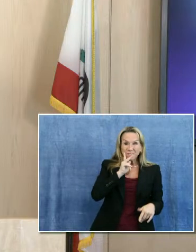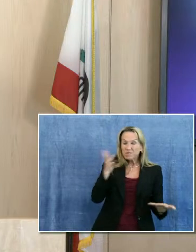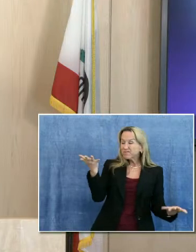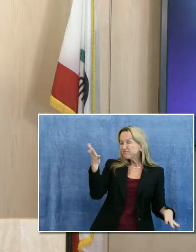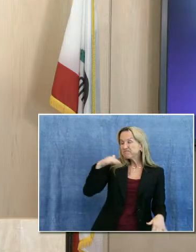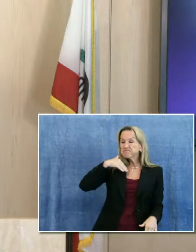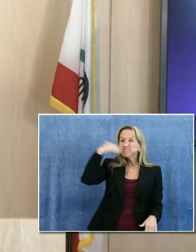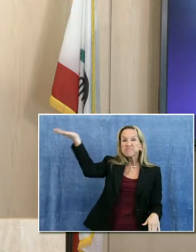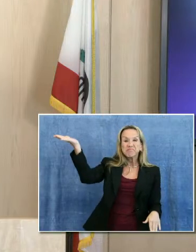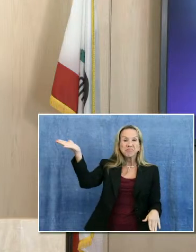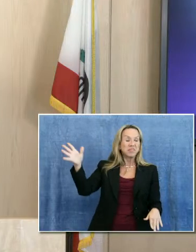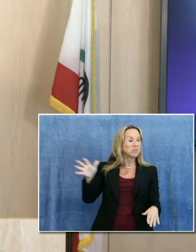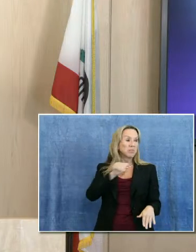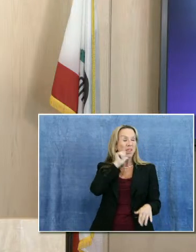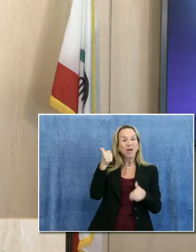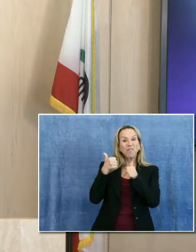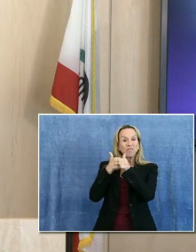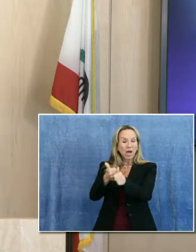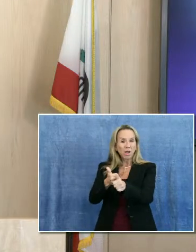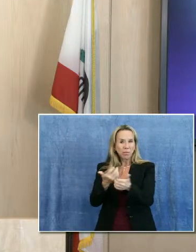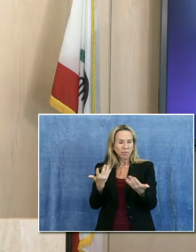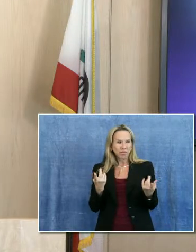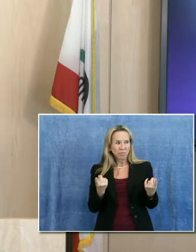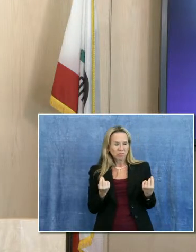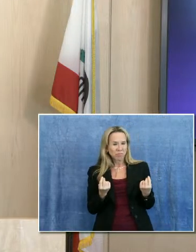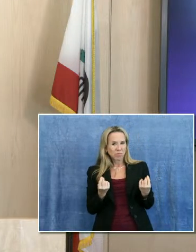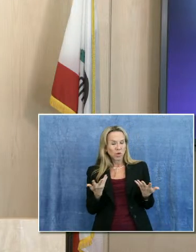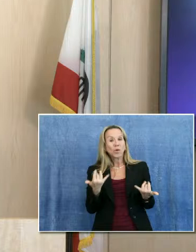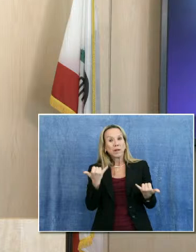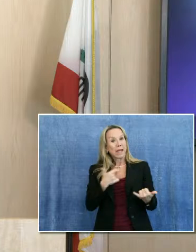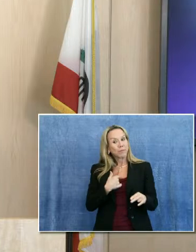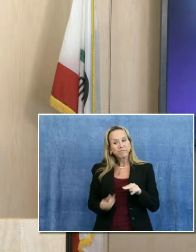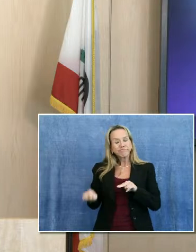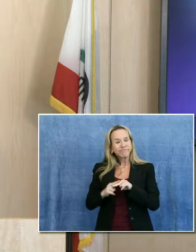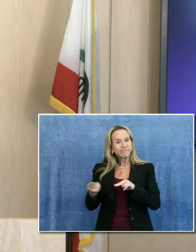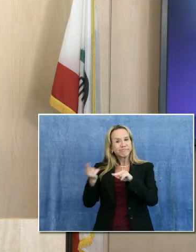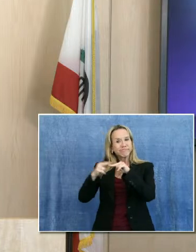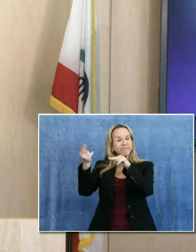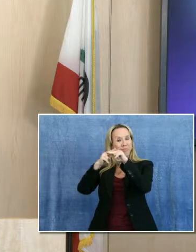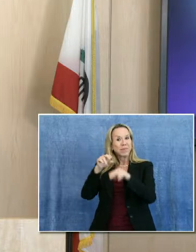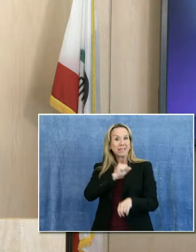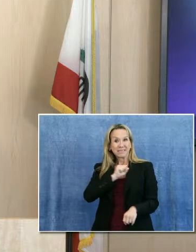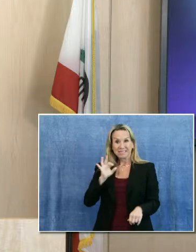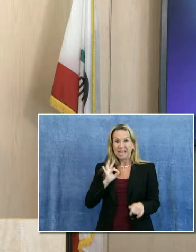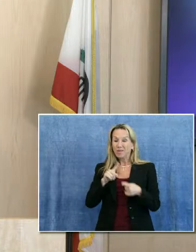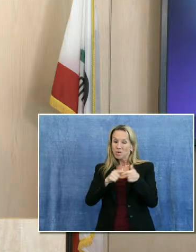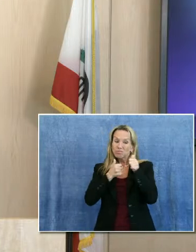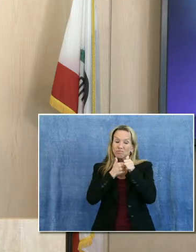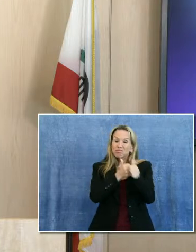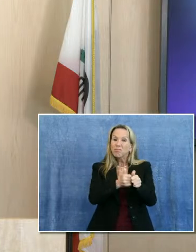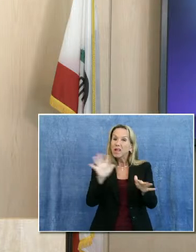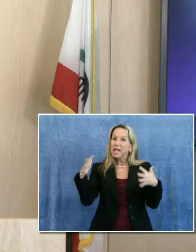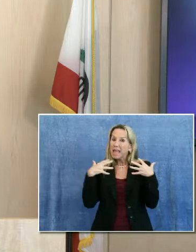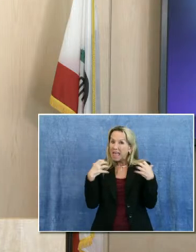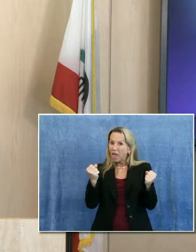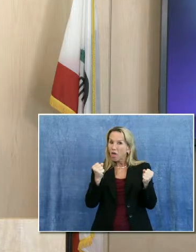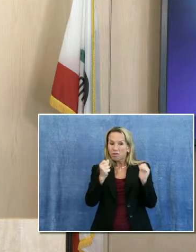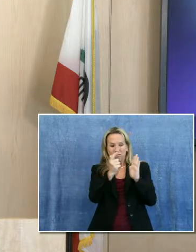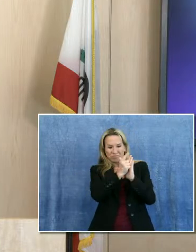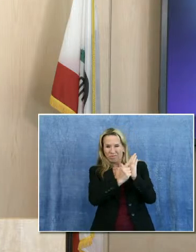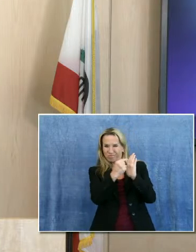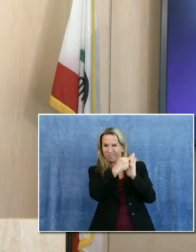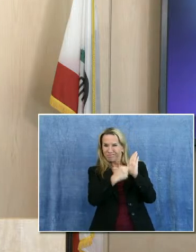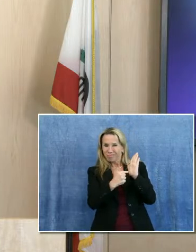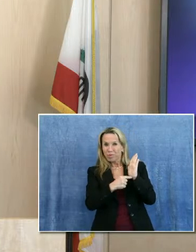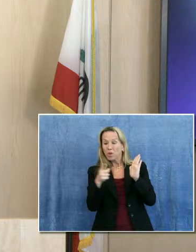violators. These are the actions we've taken recently as a county to increase our staffing and public health code compliance type folks who can go out to these